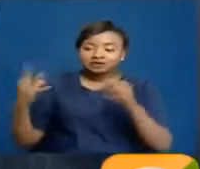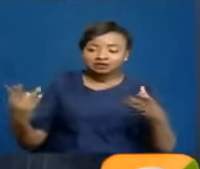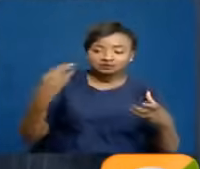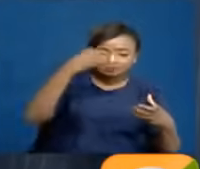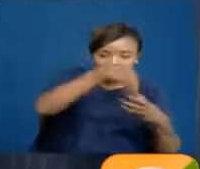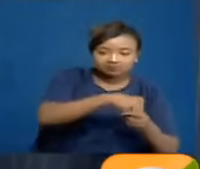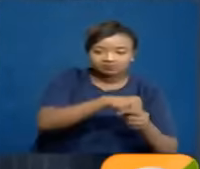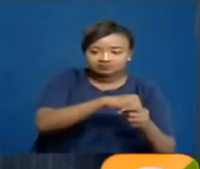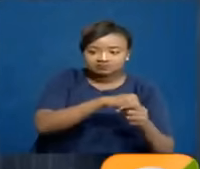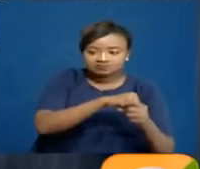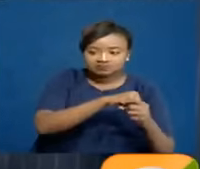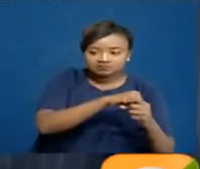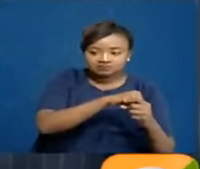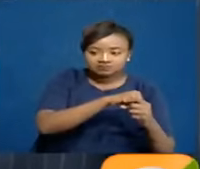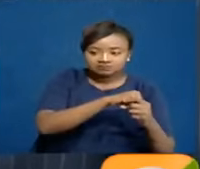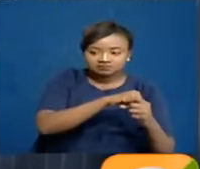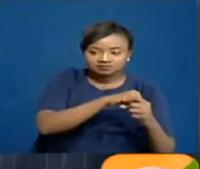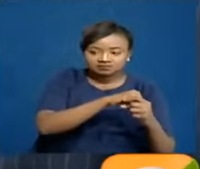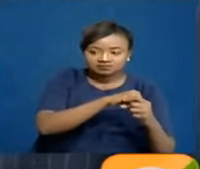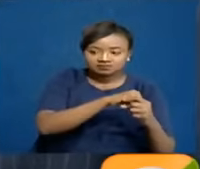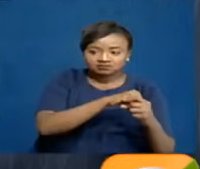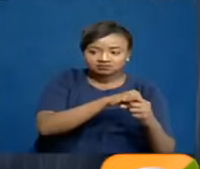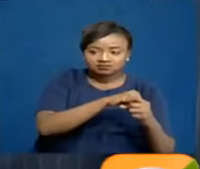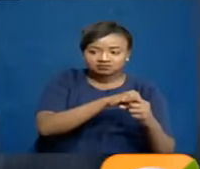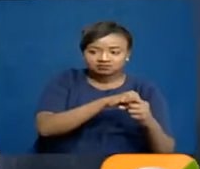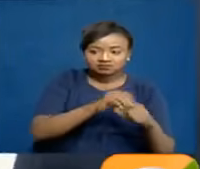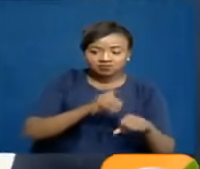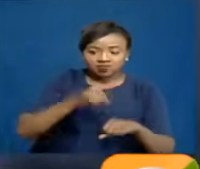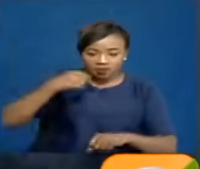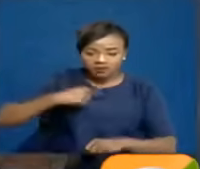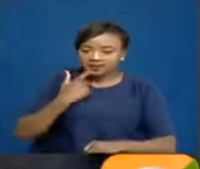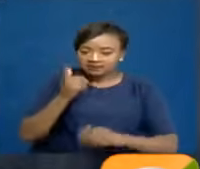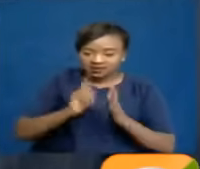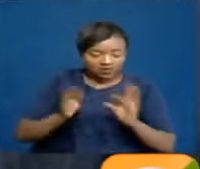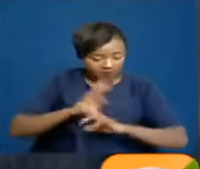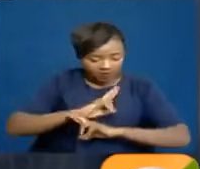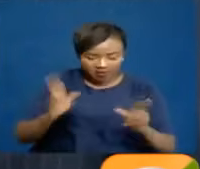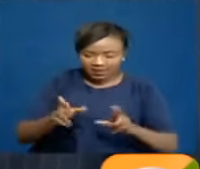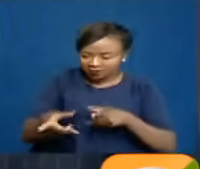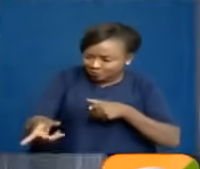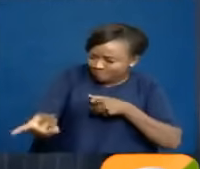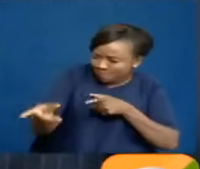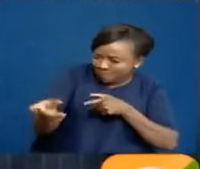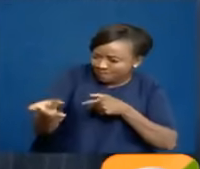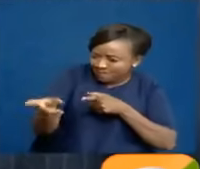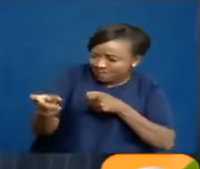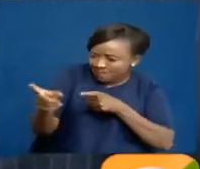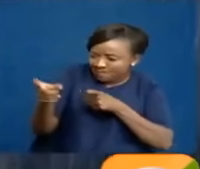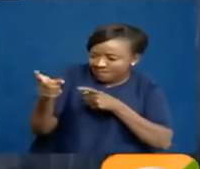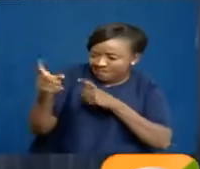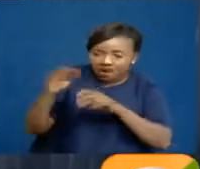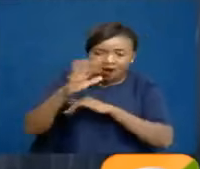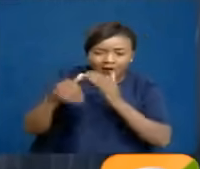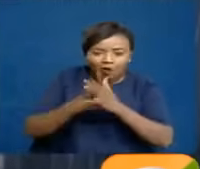Gen Zote. Mutashirikishwa. We must, when I said we'll fight these people from every corner, from every